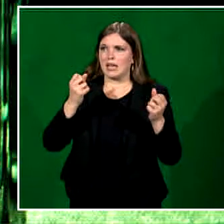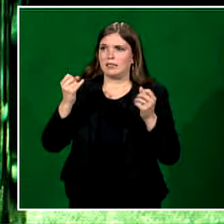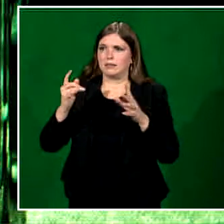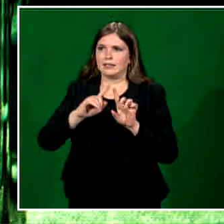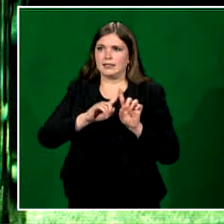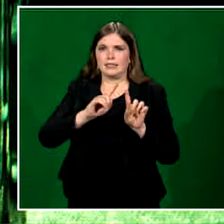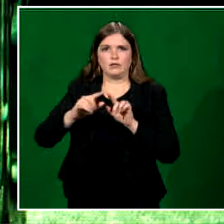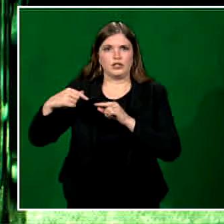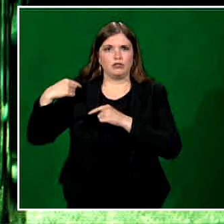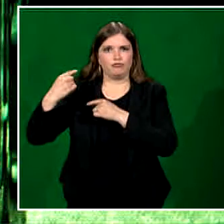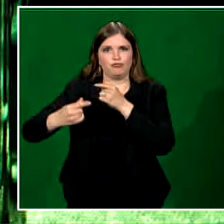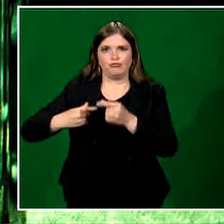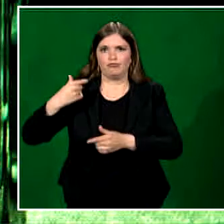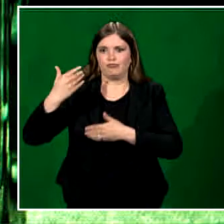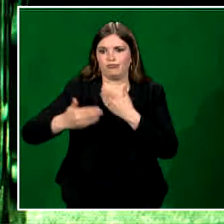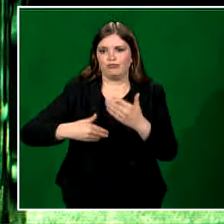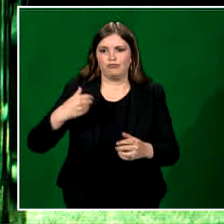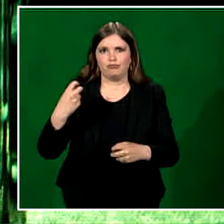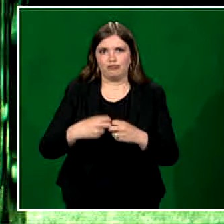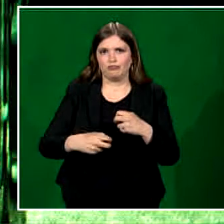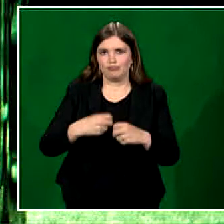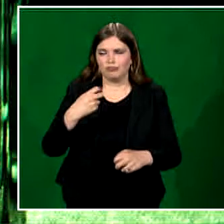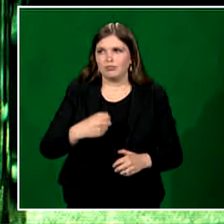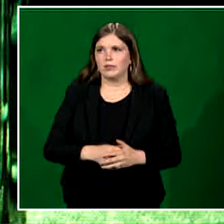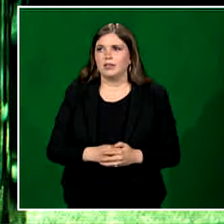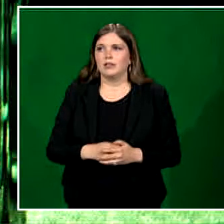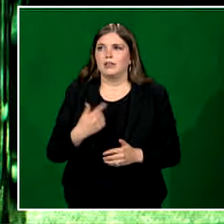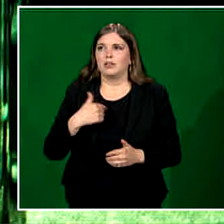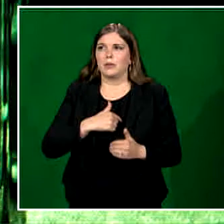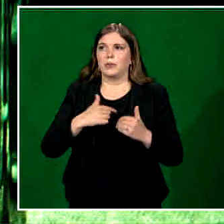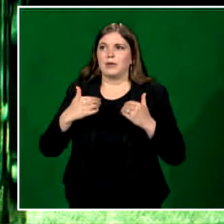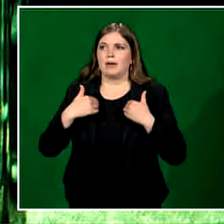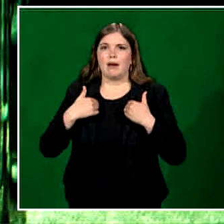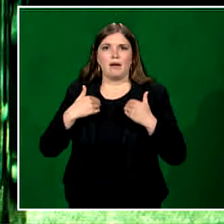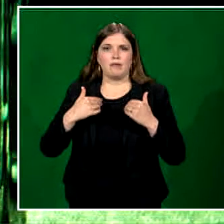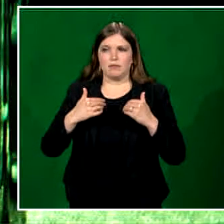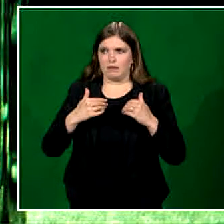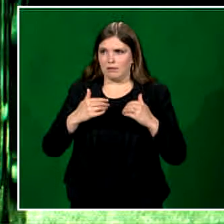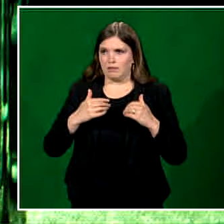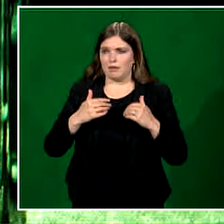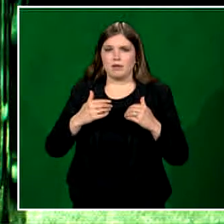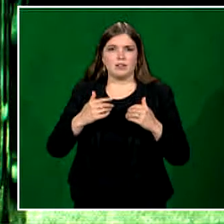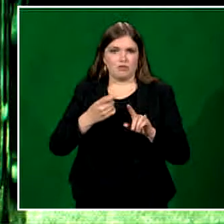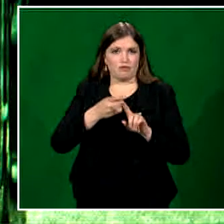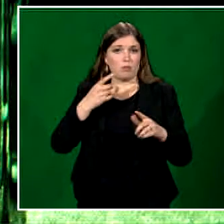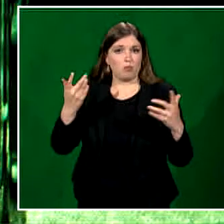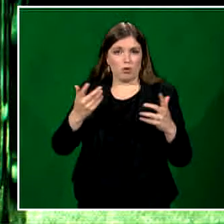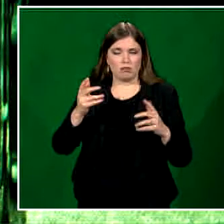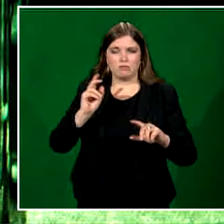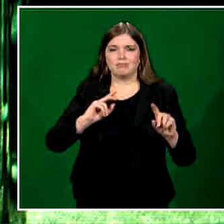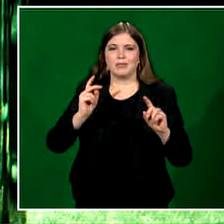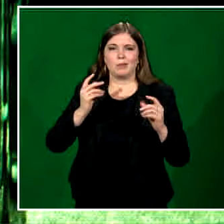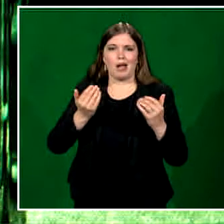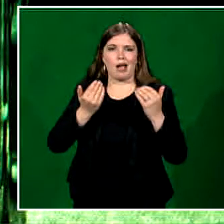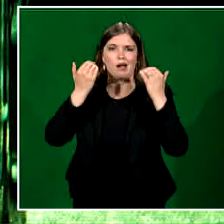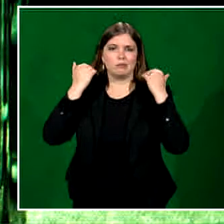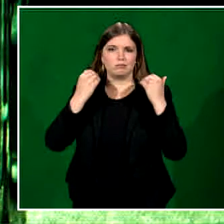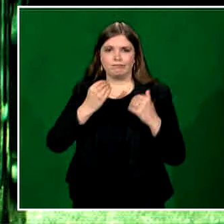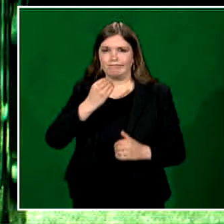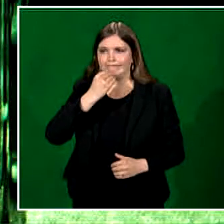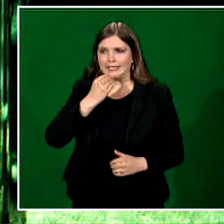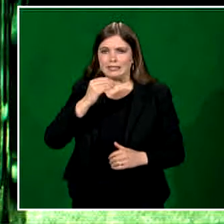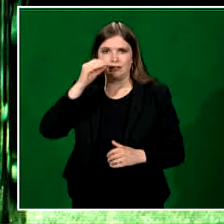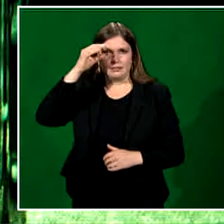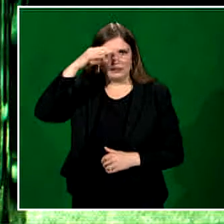to elimination of components unsuitable for human consumption. A study conducted